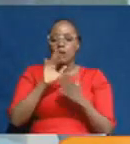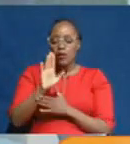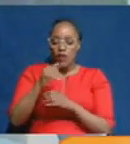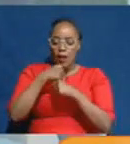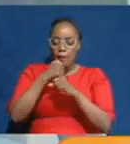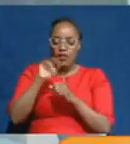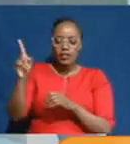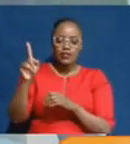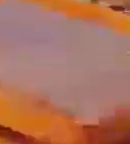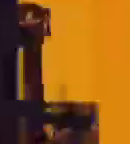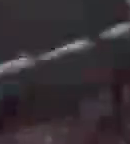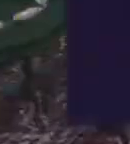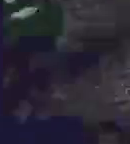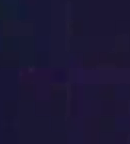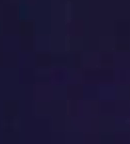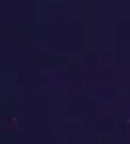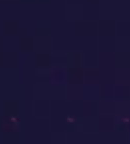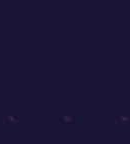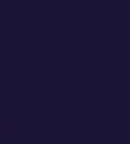Kenya segment.